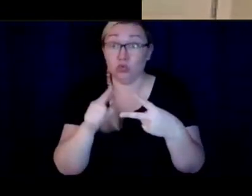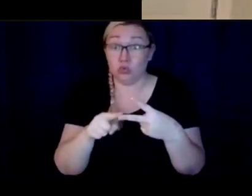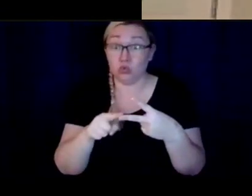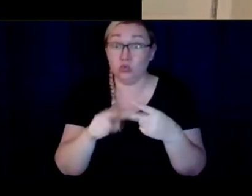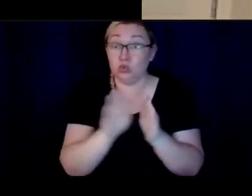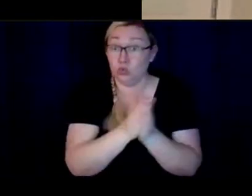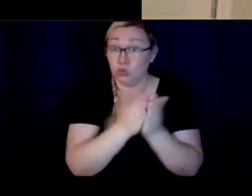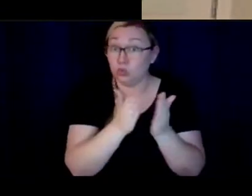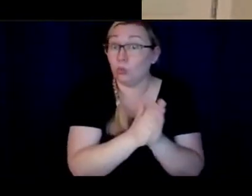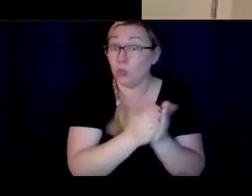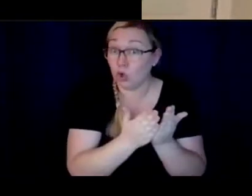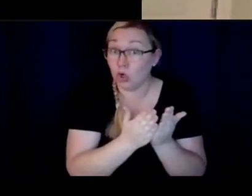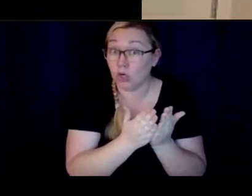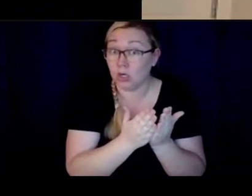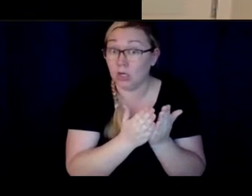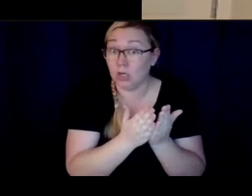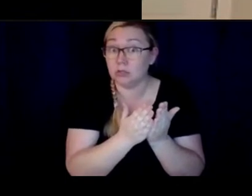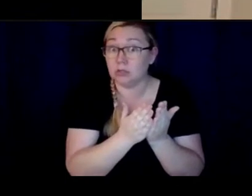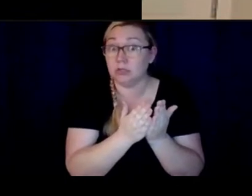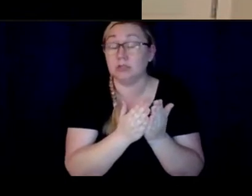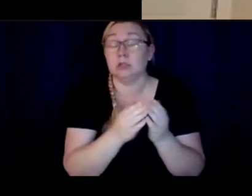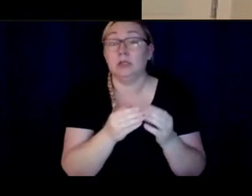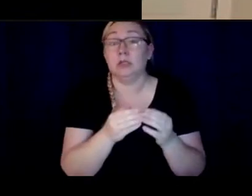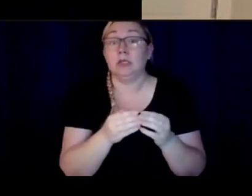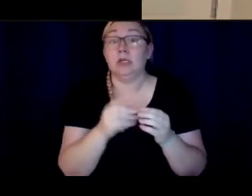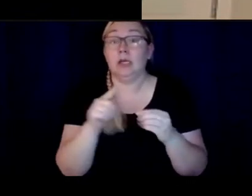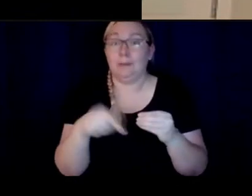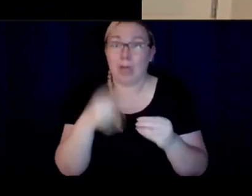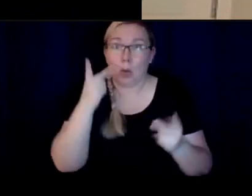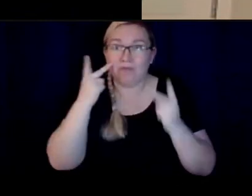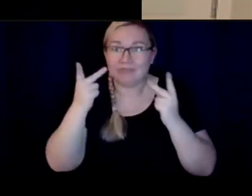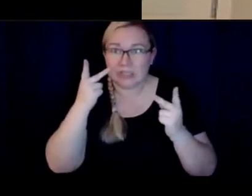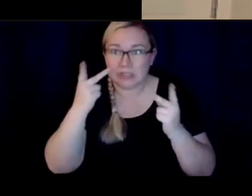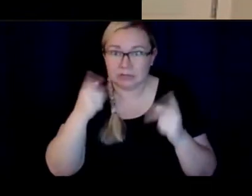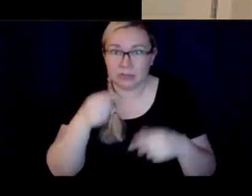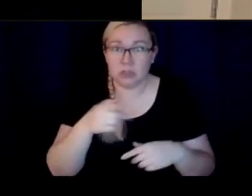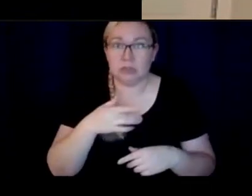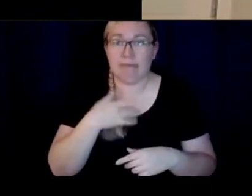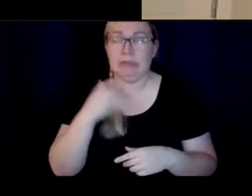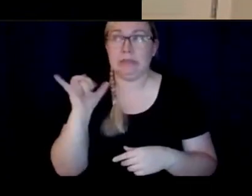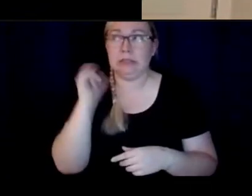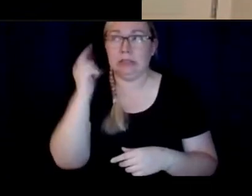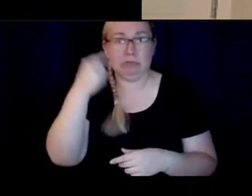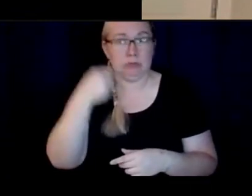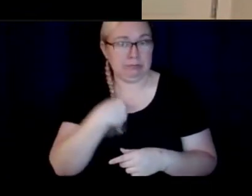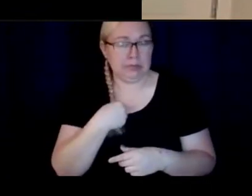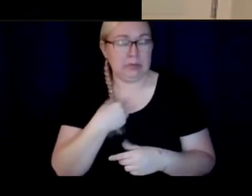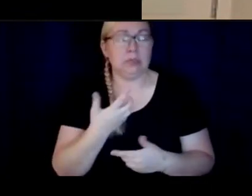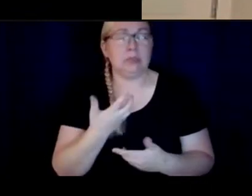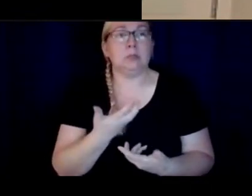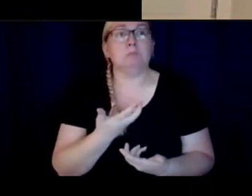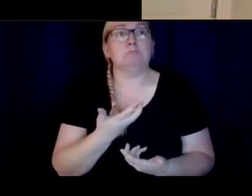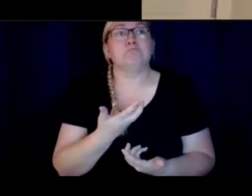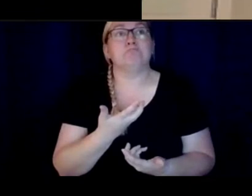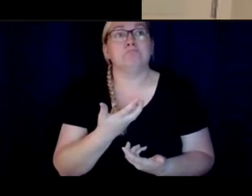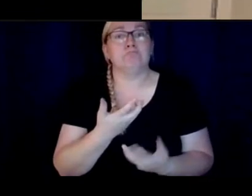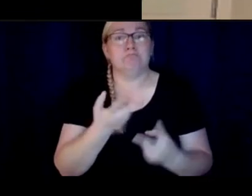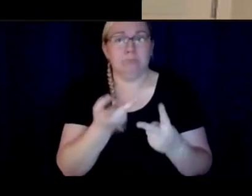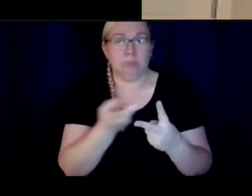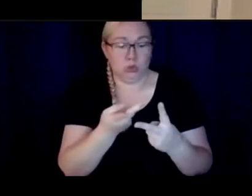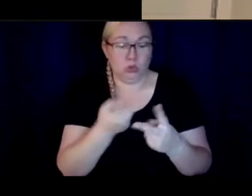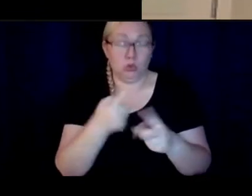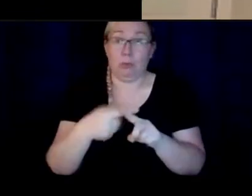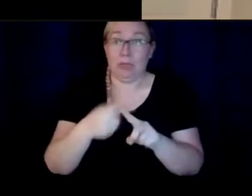books coming out this fall. Yeah, it feels like to me like those two plus